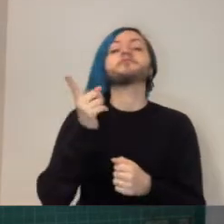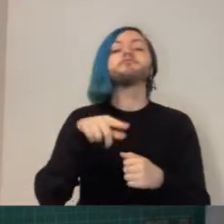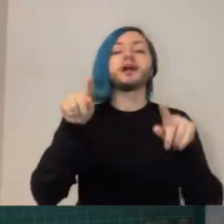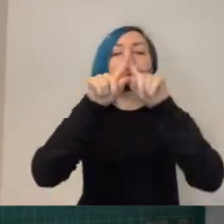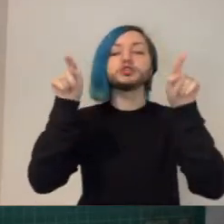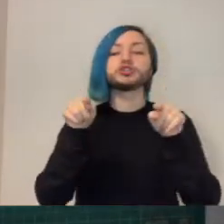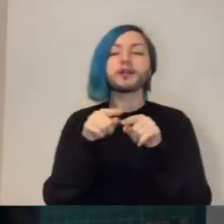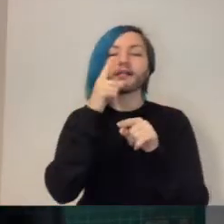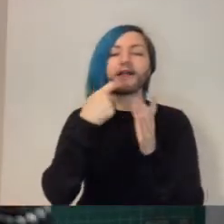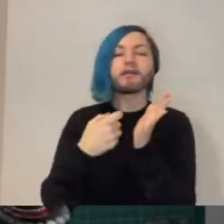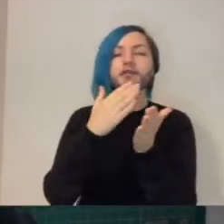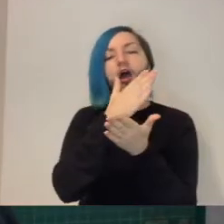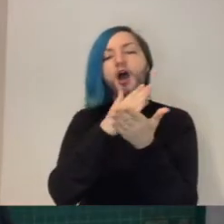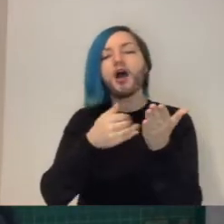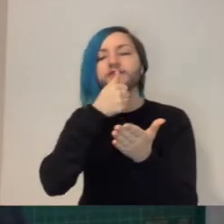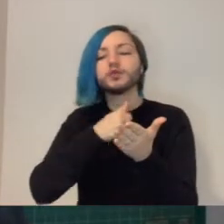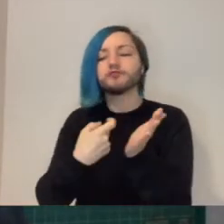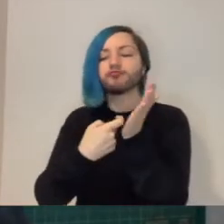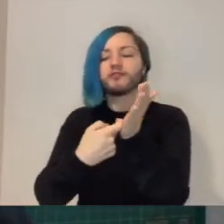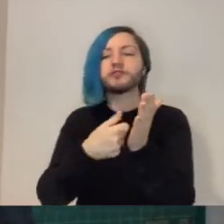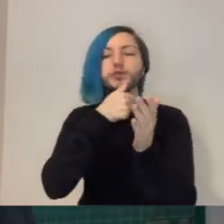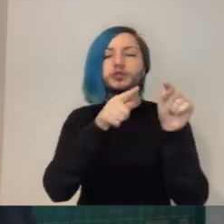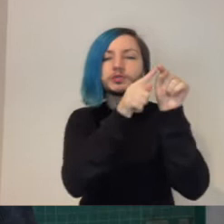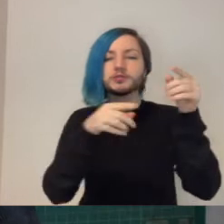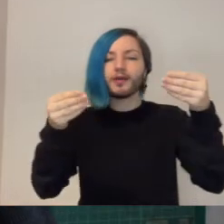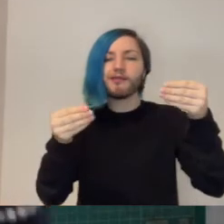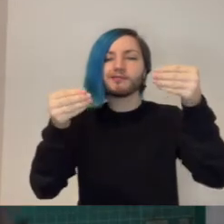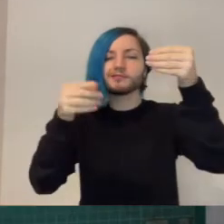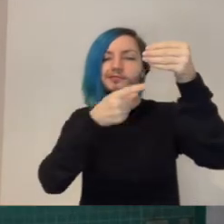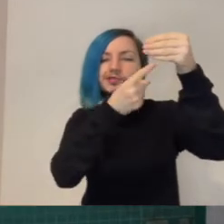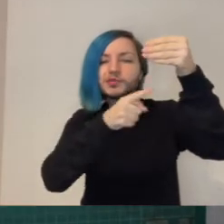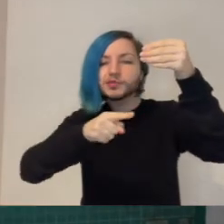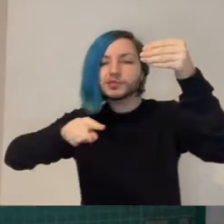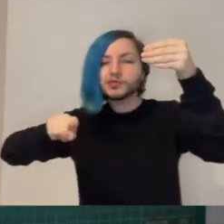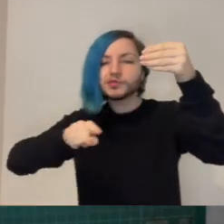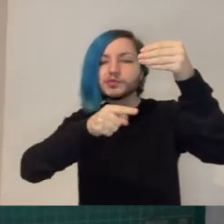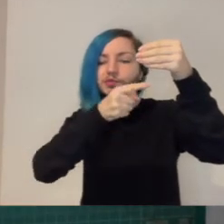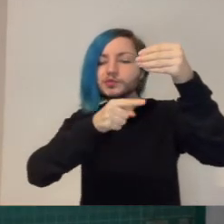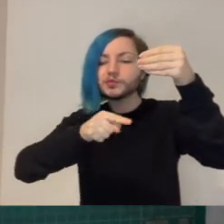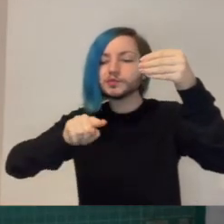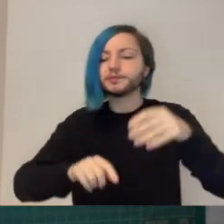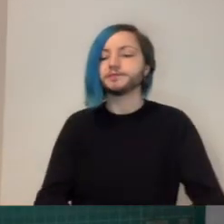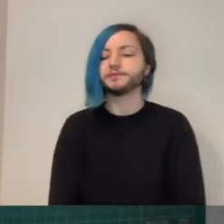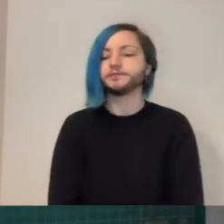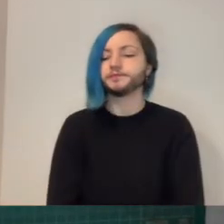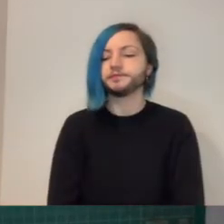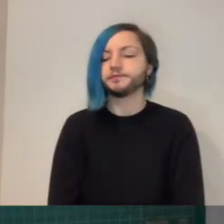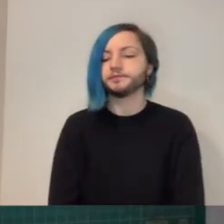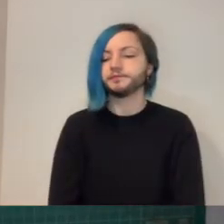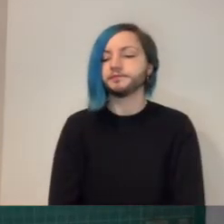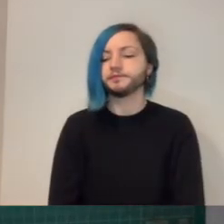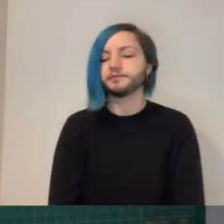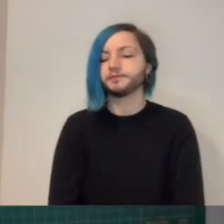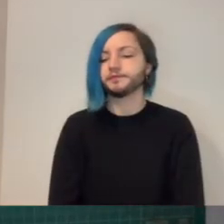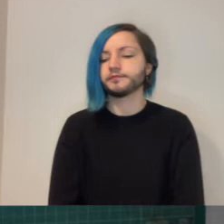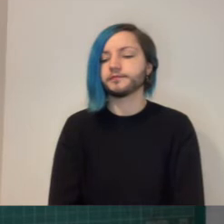my circle. And I can half reference it. So I use the base to give it, to bring in a shape here. So I can half circle the